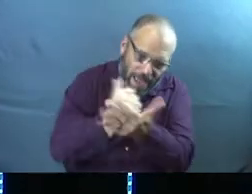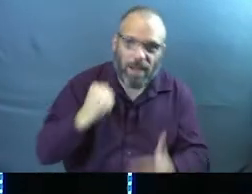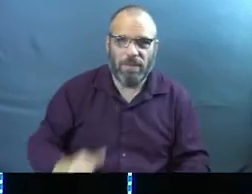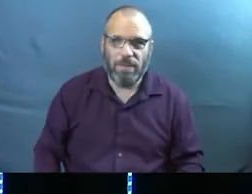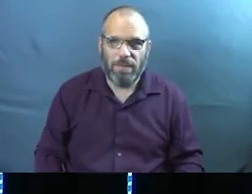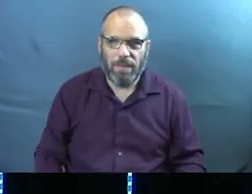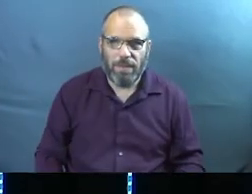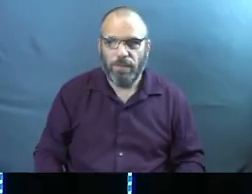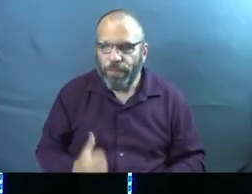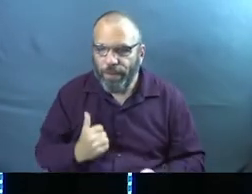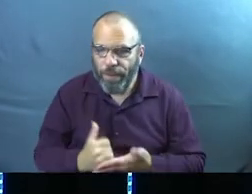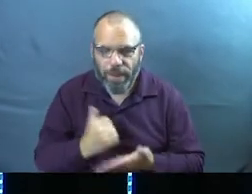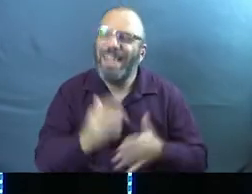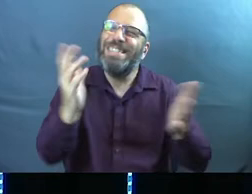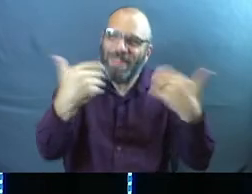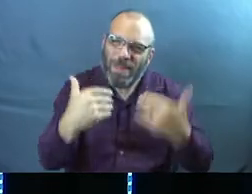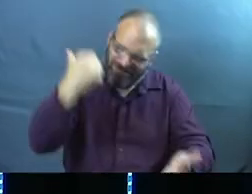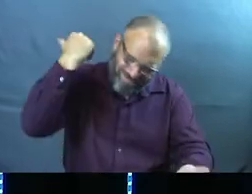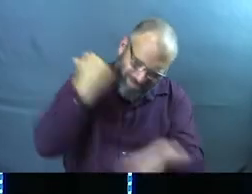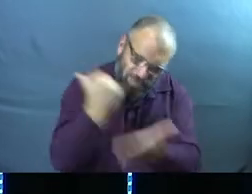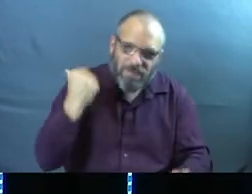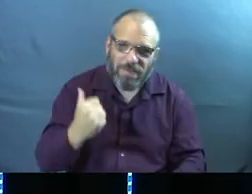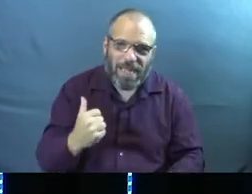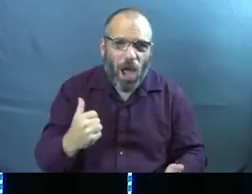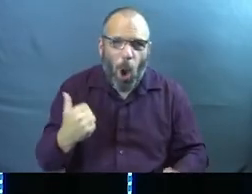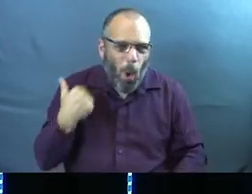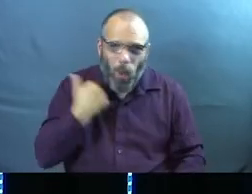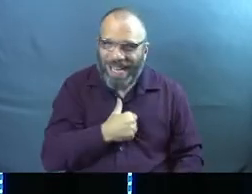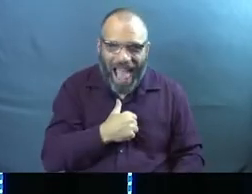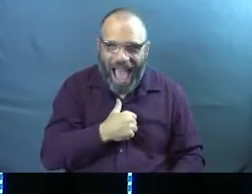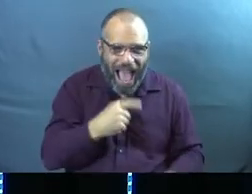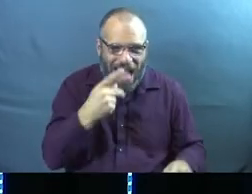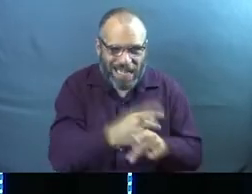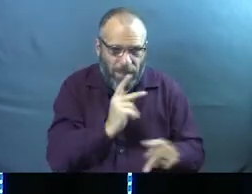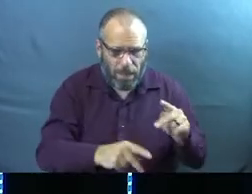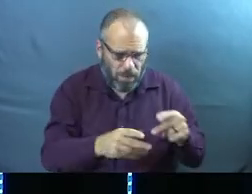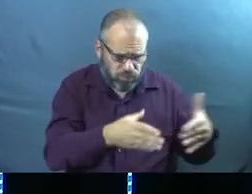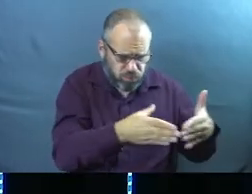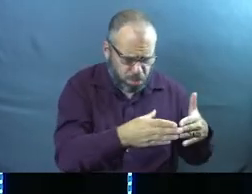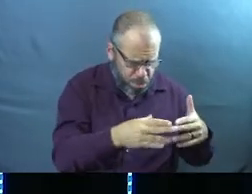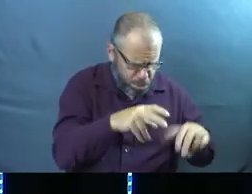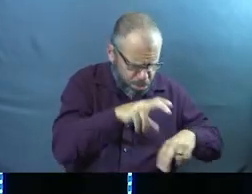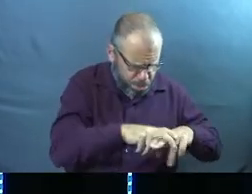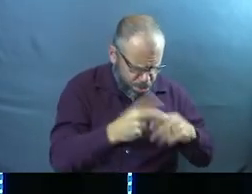Amen? Amen. That's what we're about. We're not about keeping people in corners.